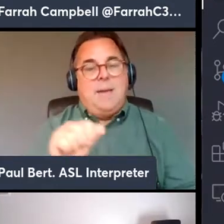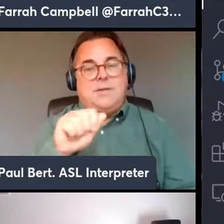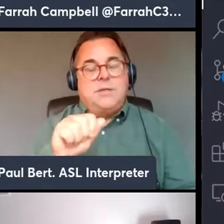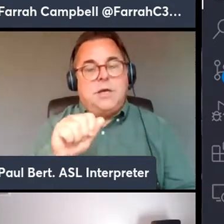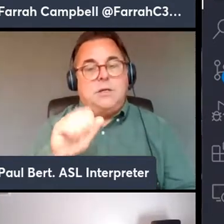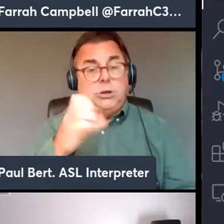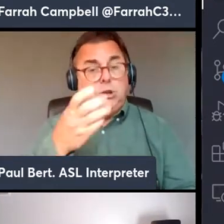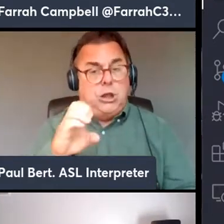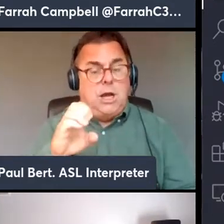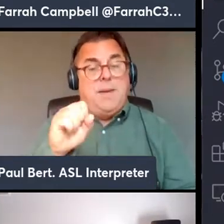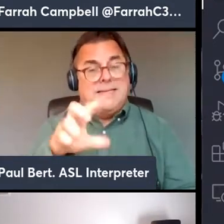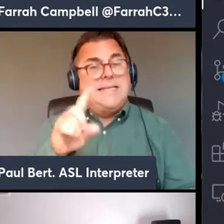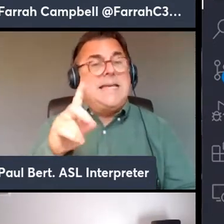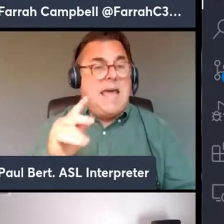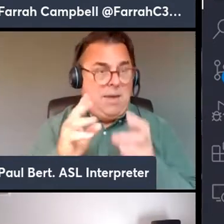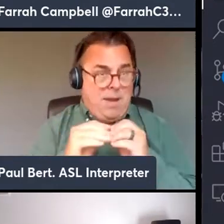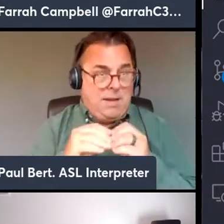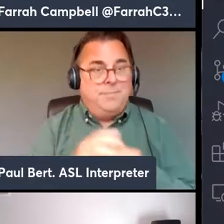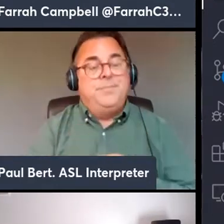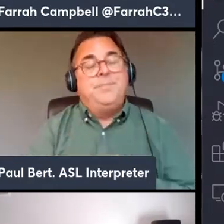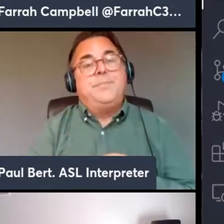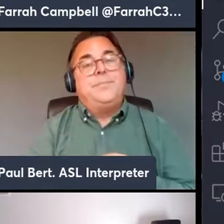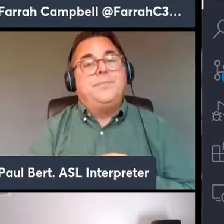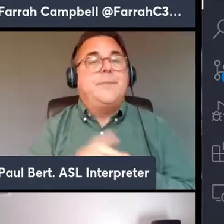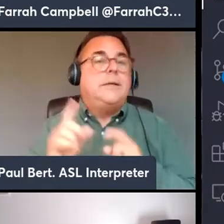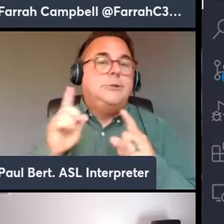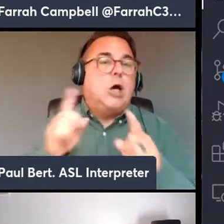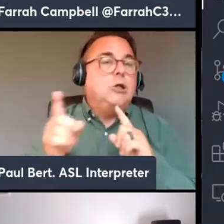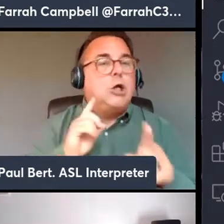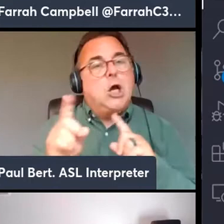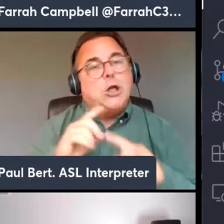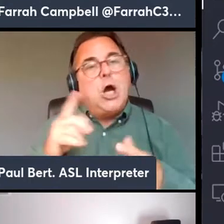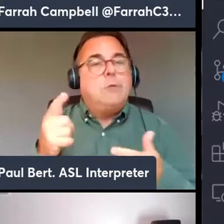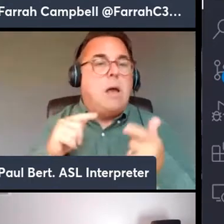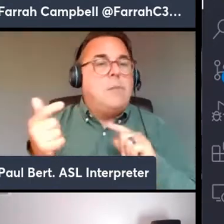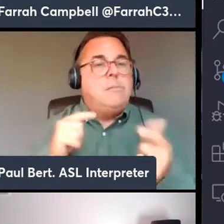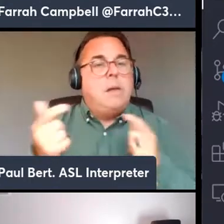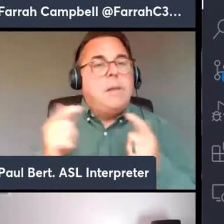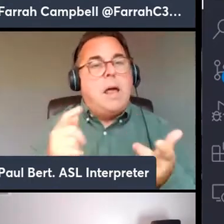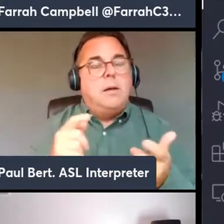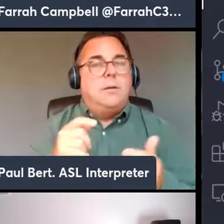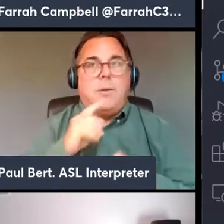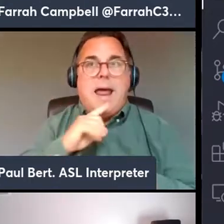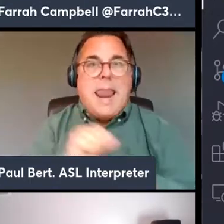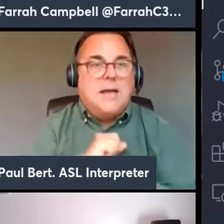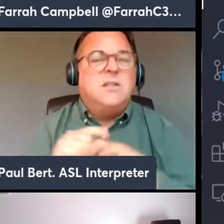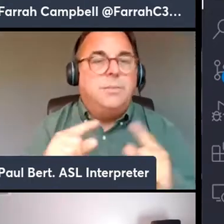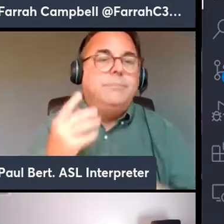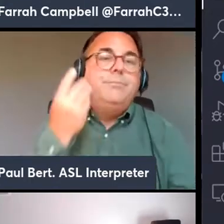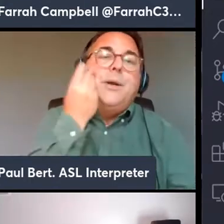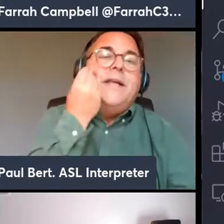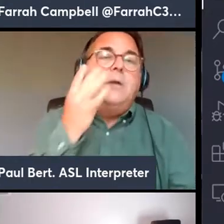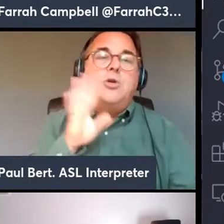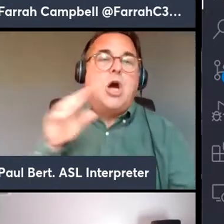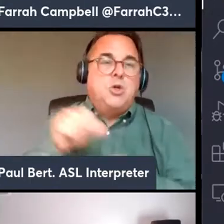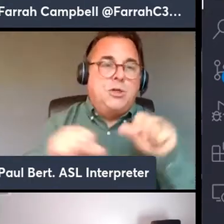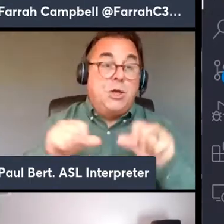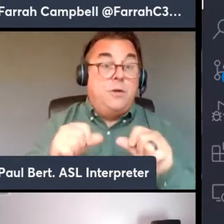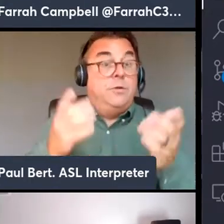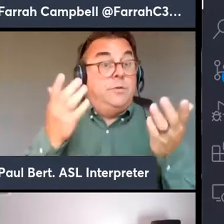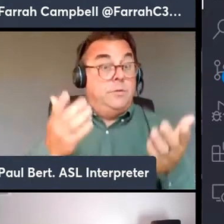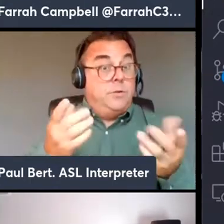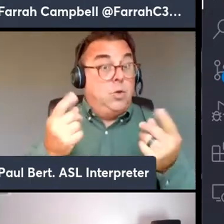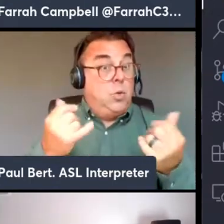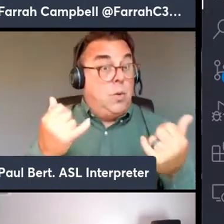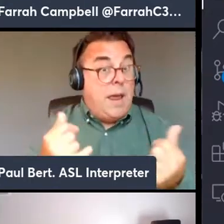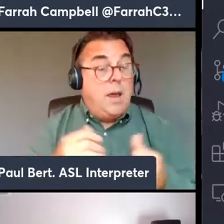SDK meeting, and we are, you know, talking to each other, presumably. We're not actually, but presumably we could. From here, all we're